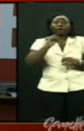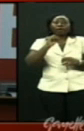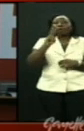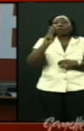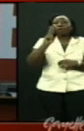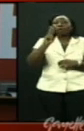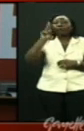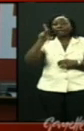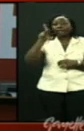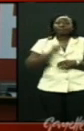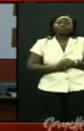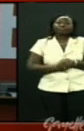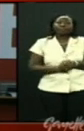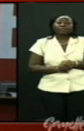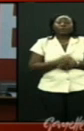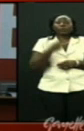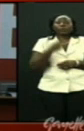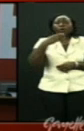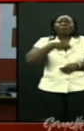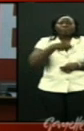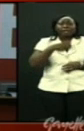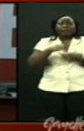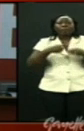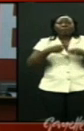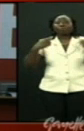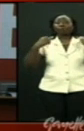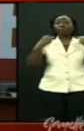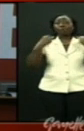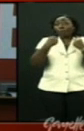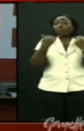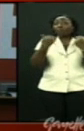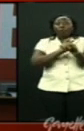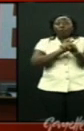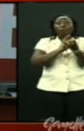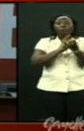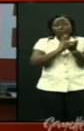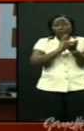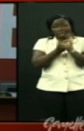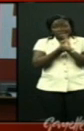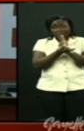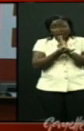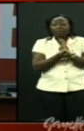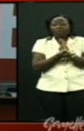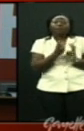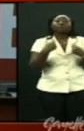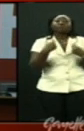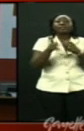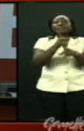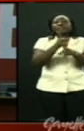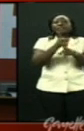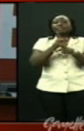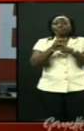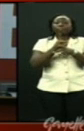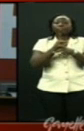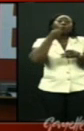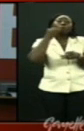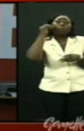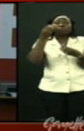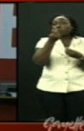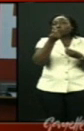now starting to complain about the coming cold and also about the cost of keeping their homes warm through the winter months.